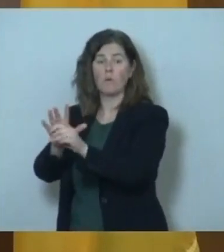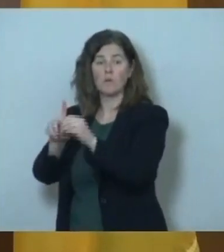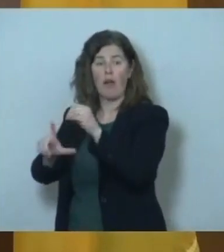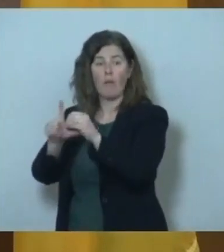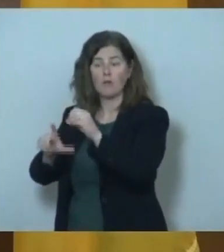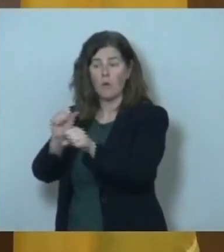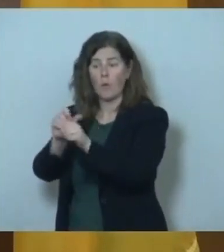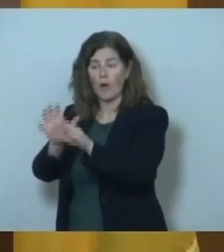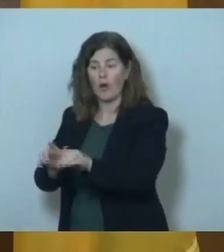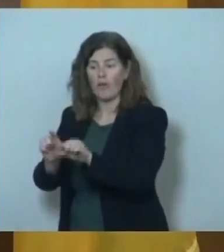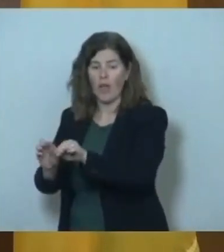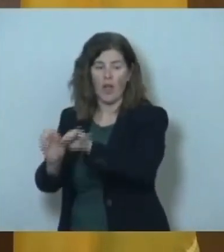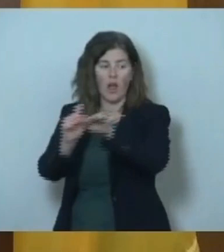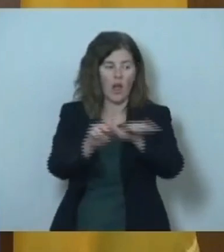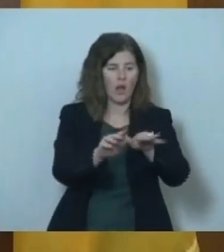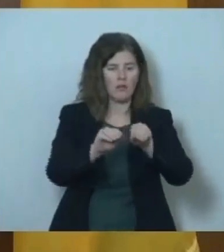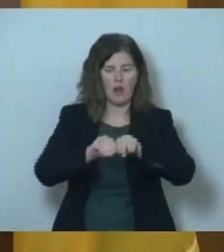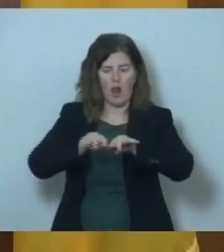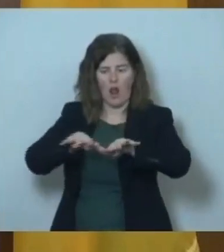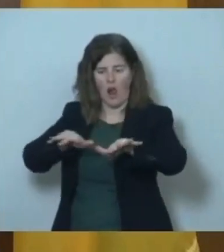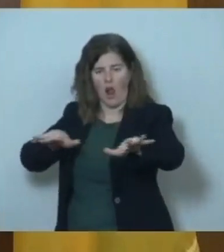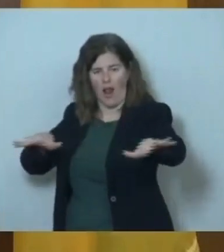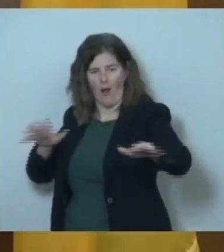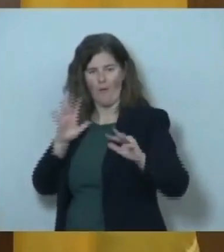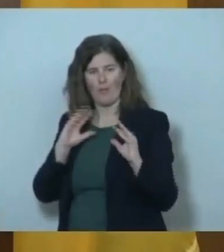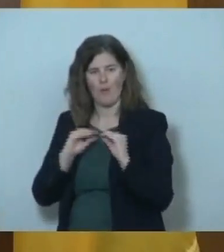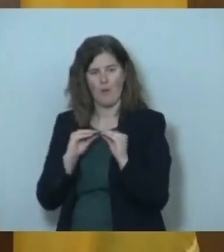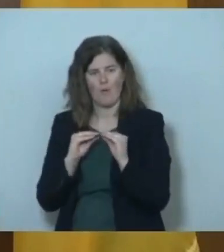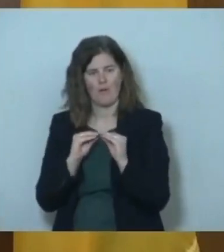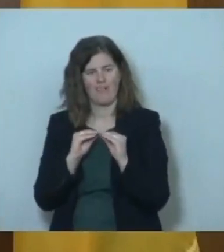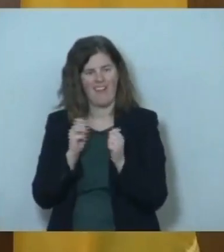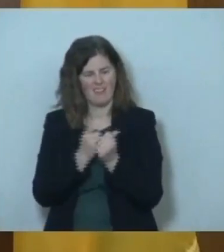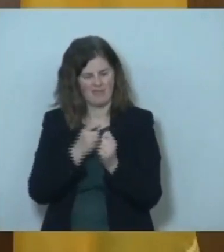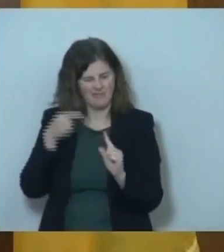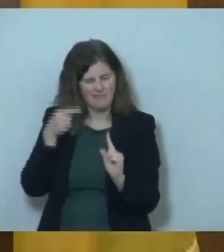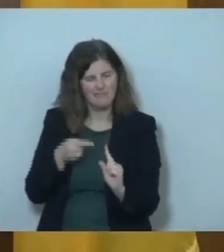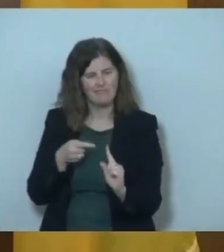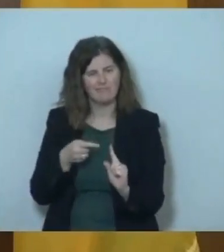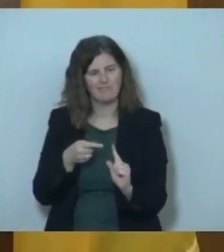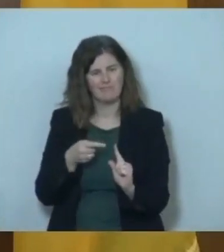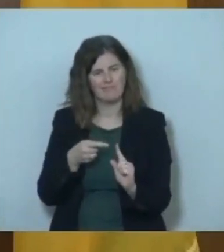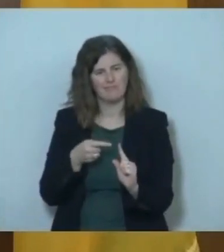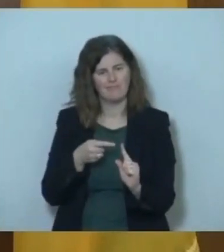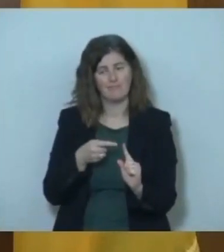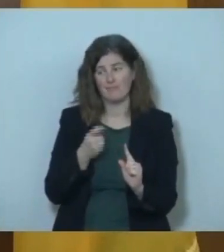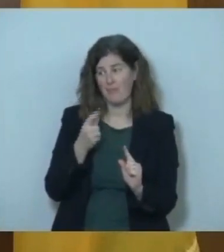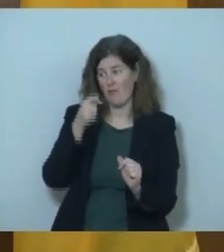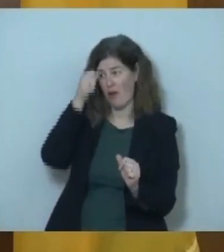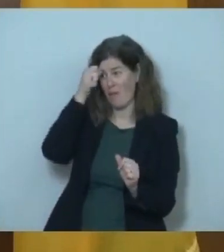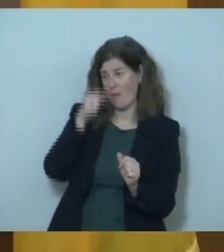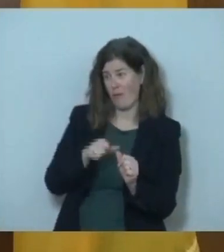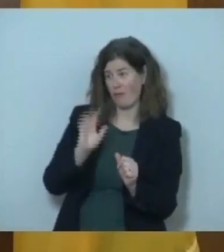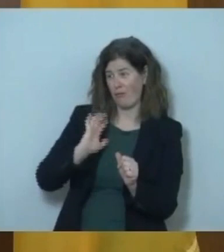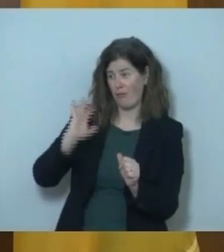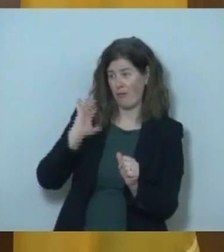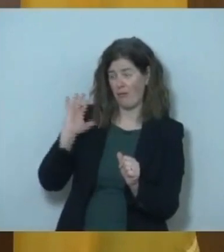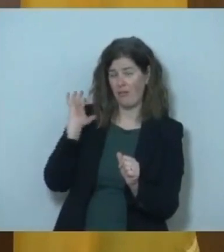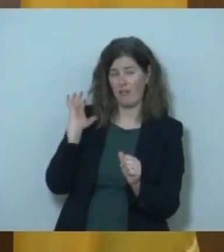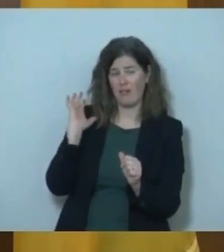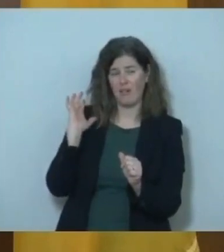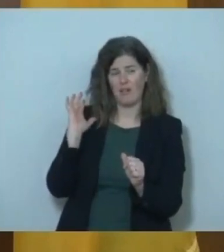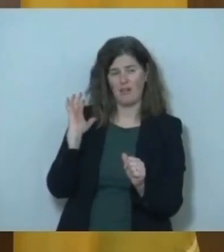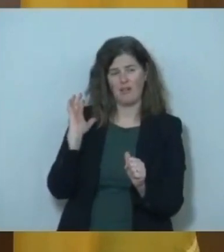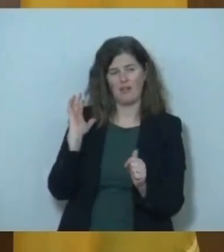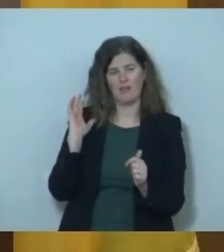and then they went back to El Paso. All of this is tied to the fact that, remember early on, everyone would say